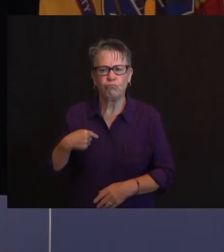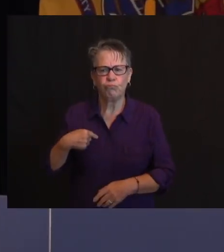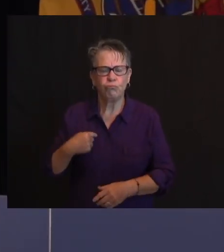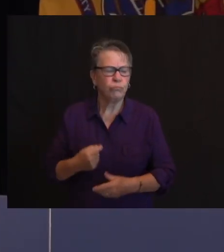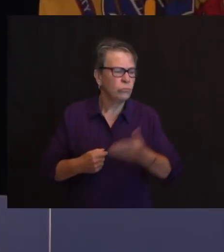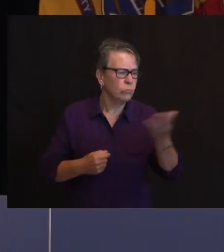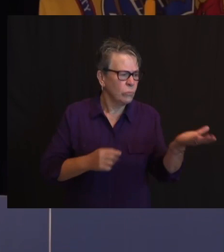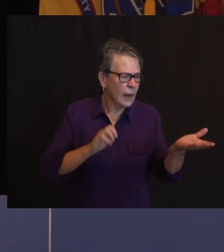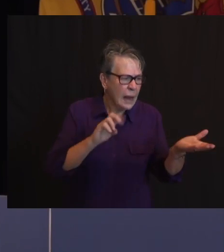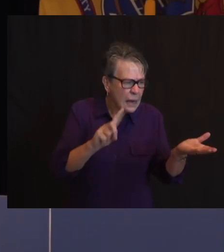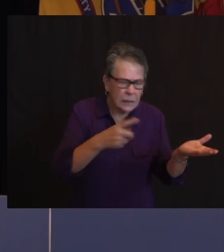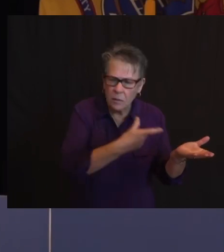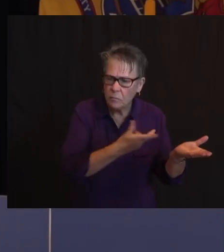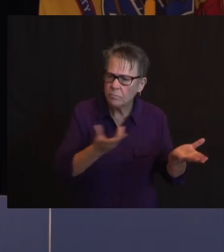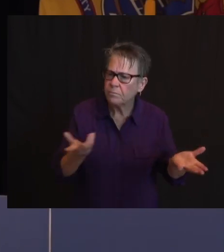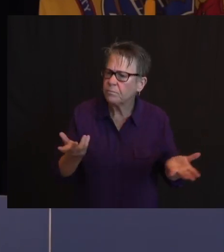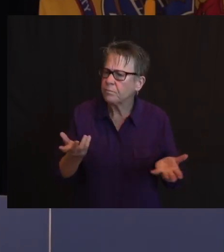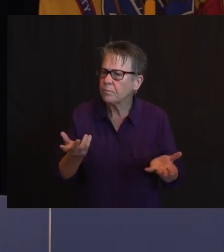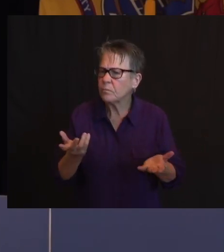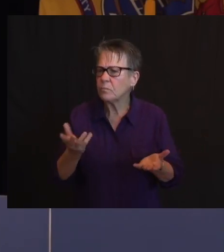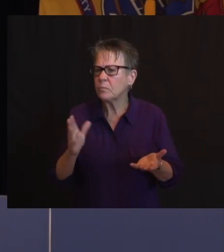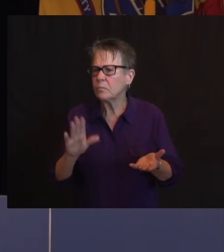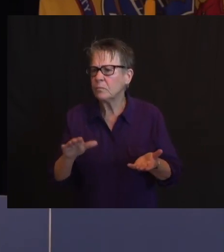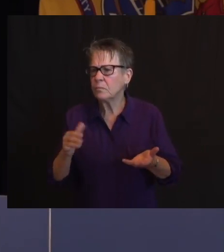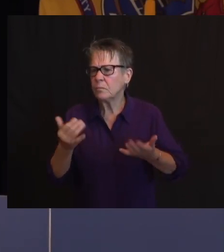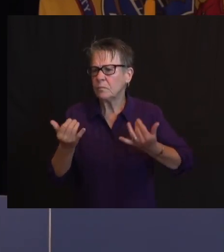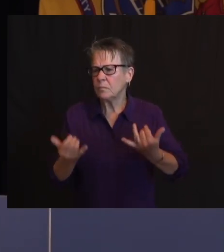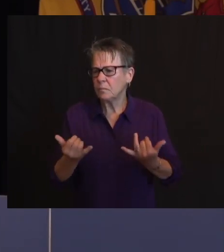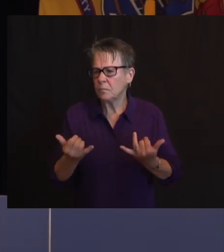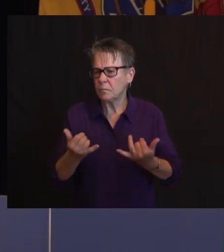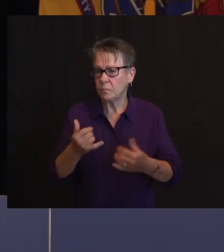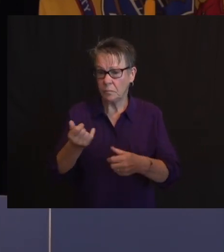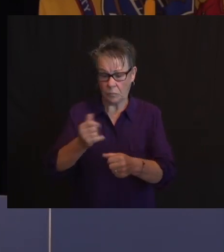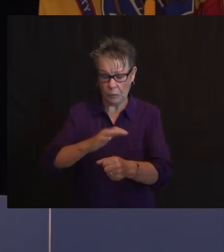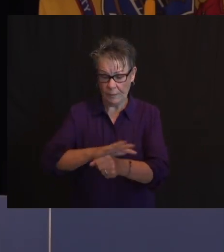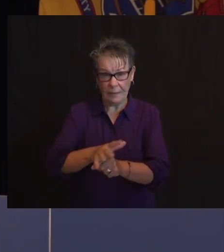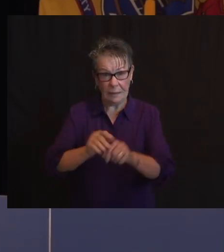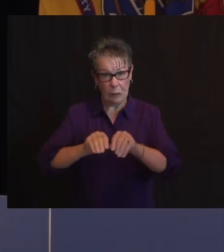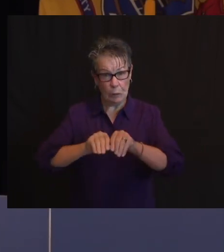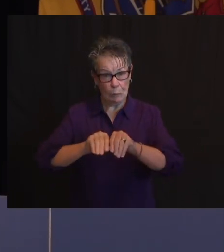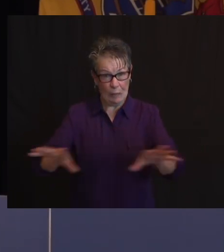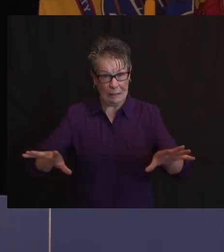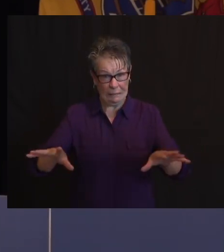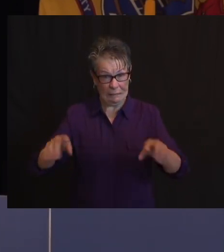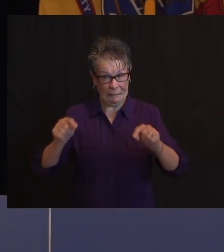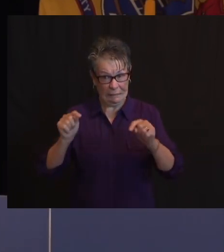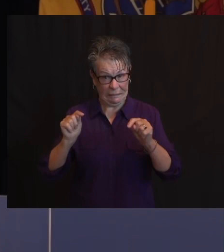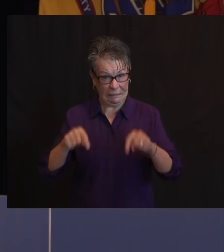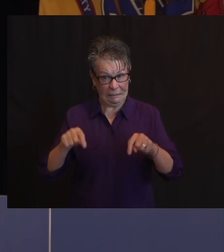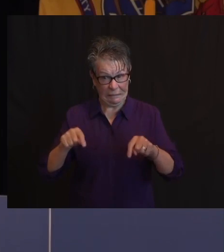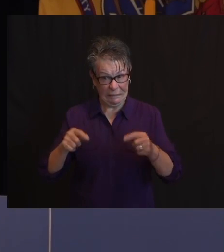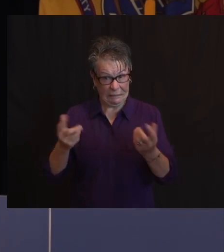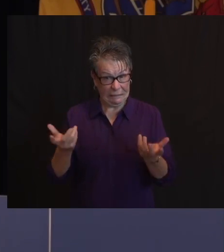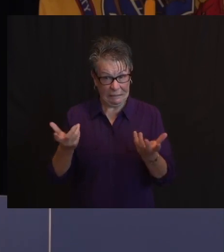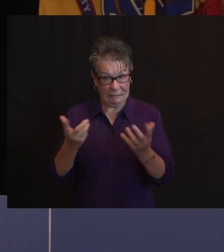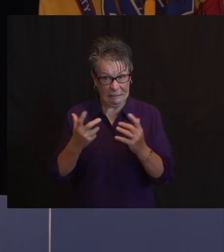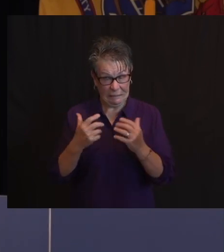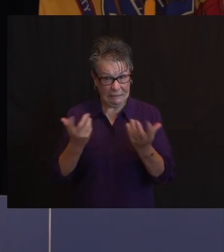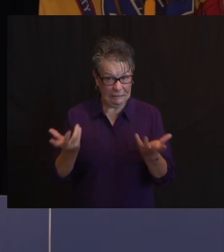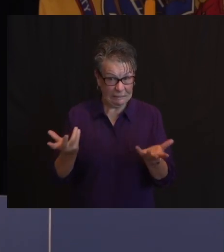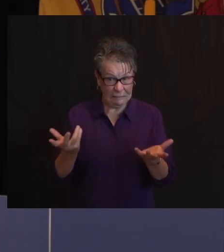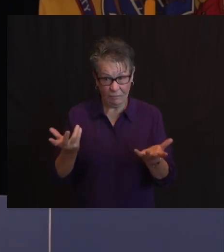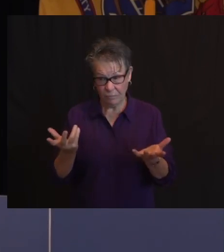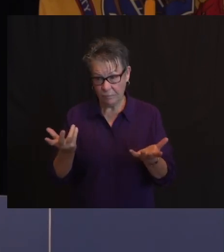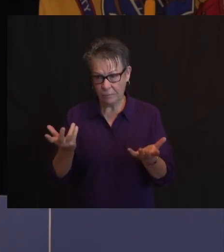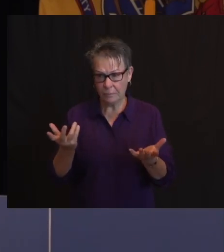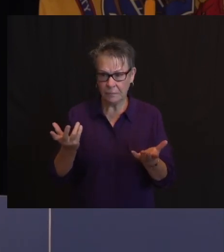When we talk about how the virus is spread, what we're really talking about is this. When people say droplets, they're saying that these are the larger particles that